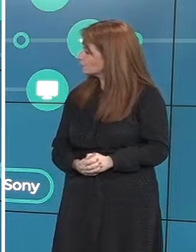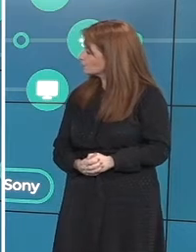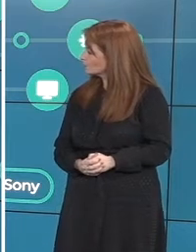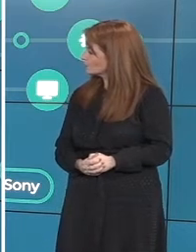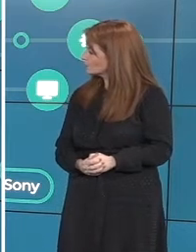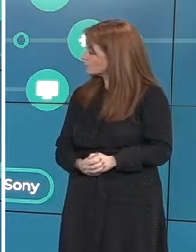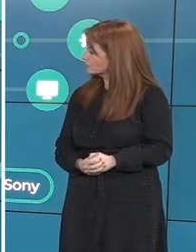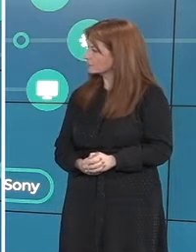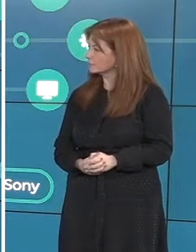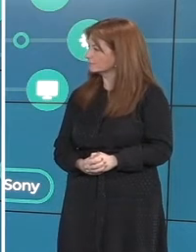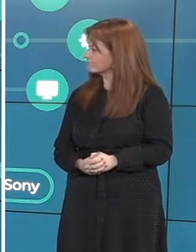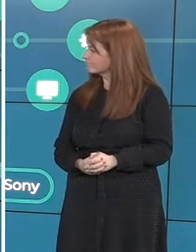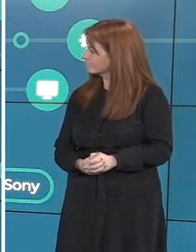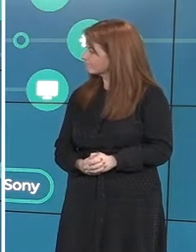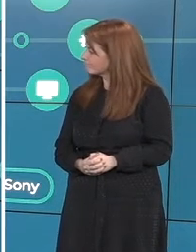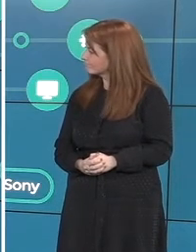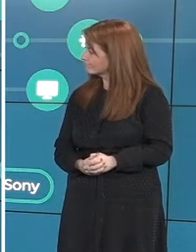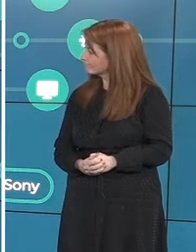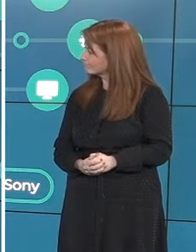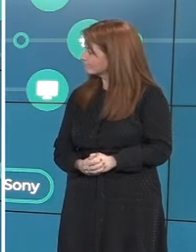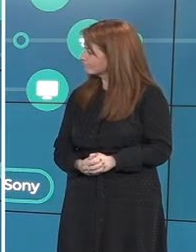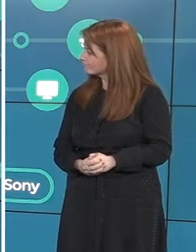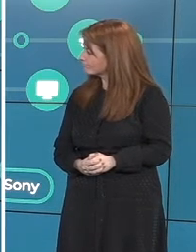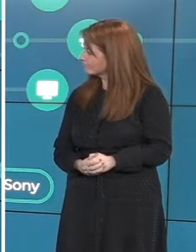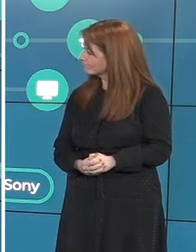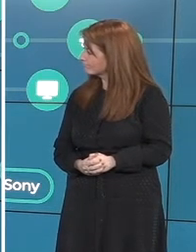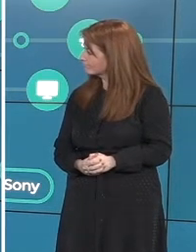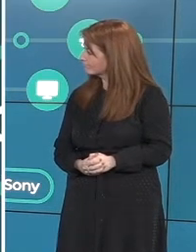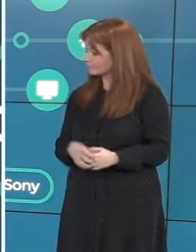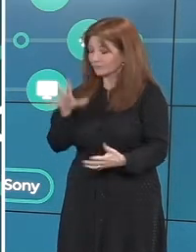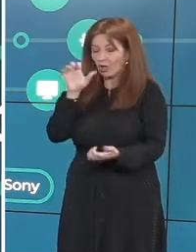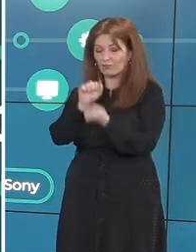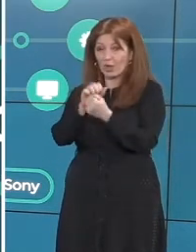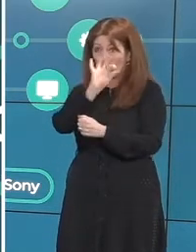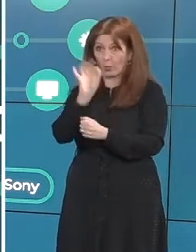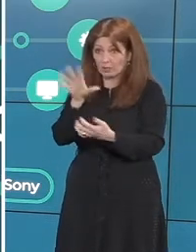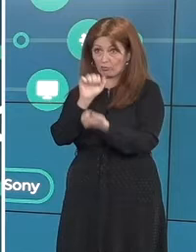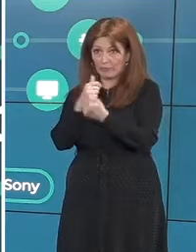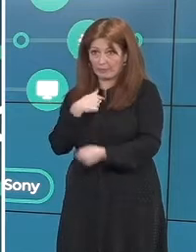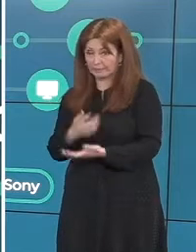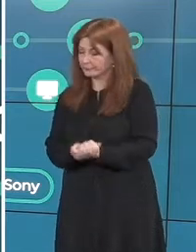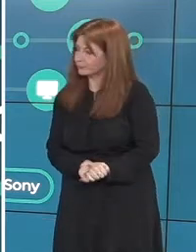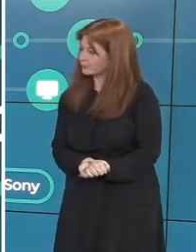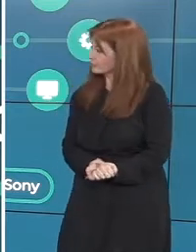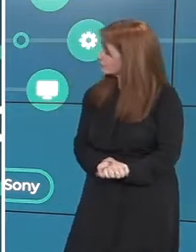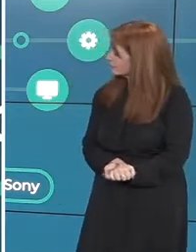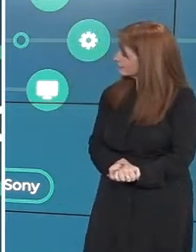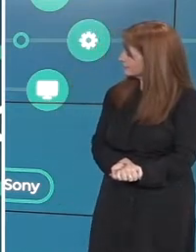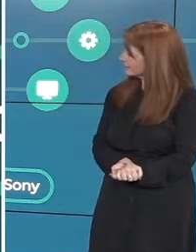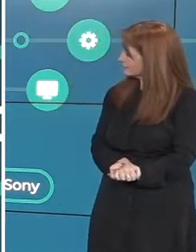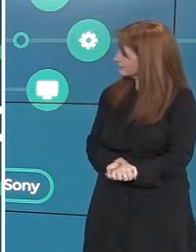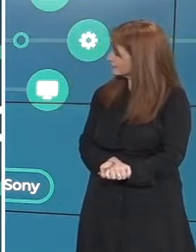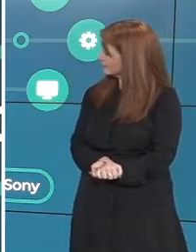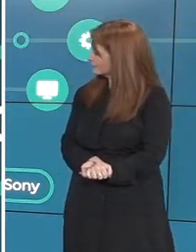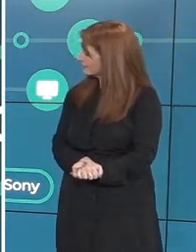It's like a total interview question. I can go. Okay. I remember the question. This is great. Right, okay, good. We'll go with you first from now on. Right? Thank you. Oh, I don't